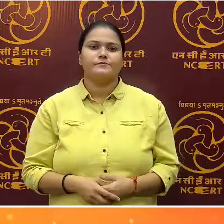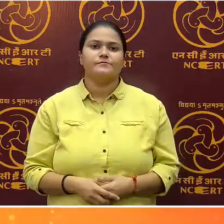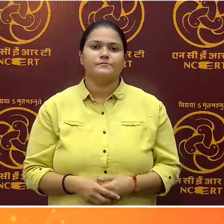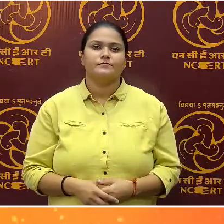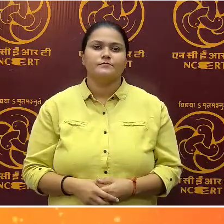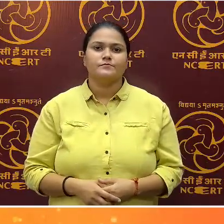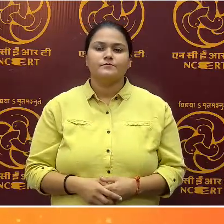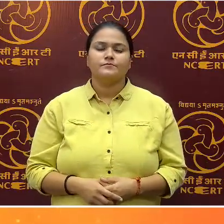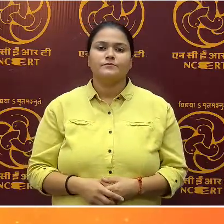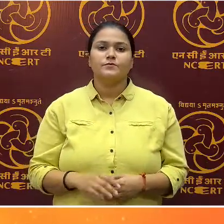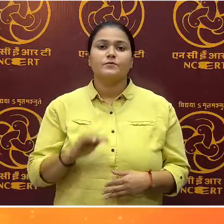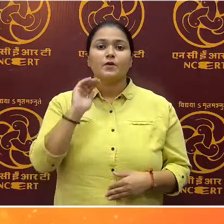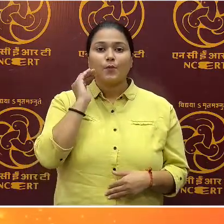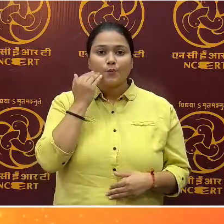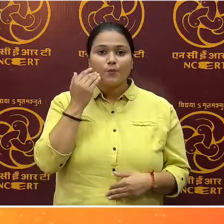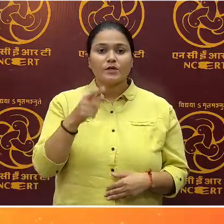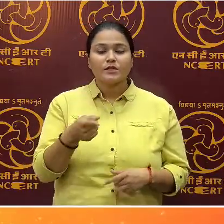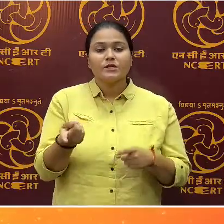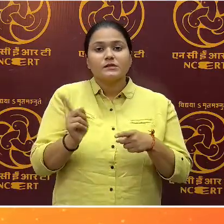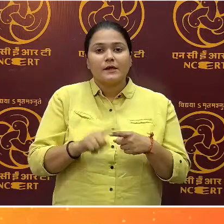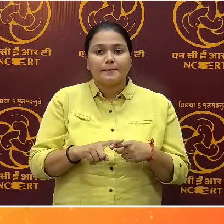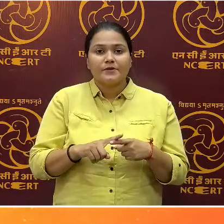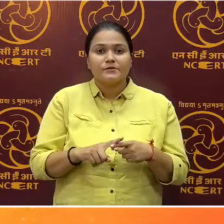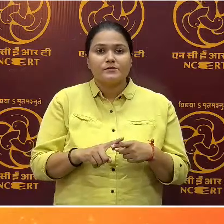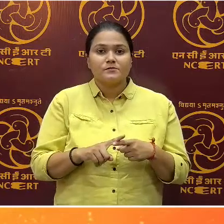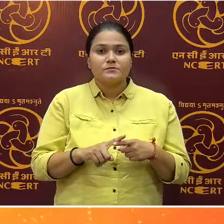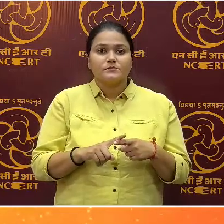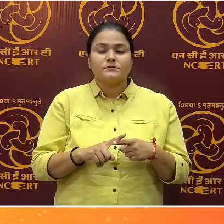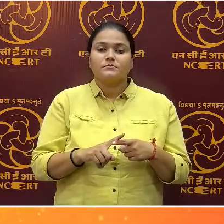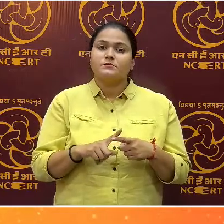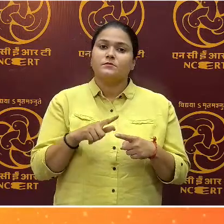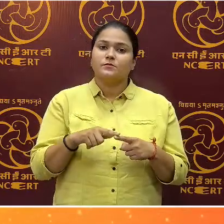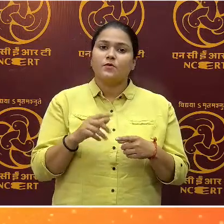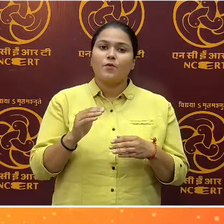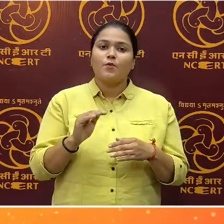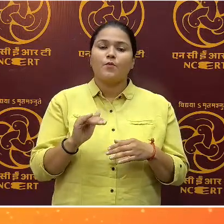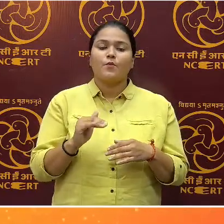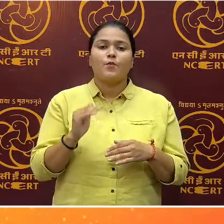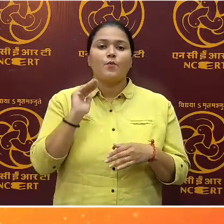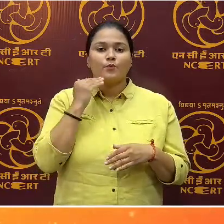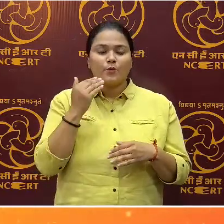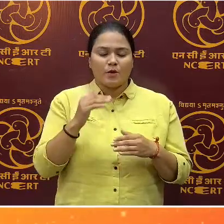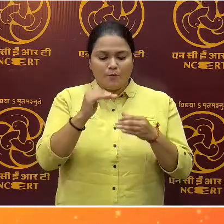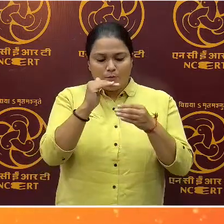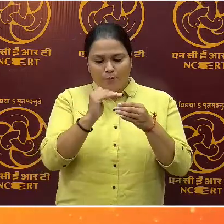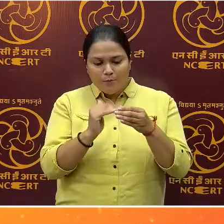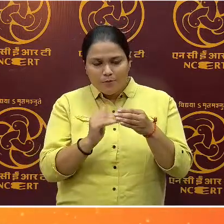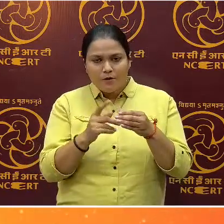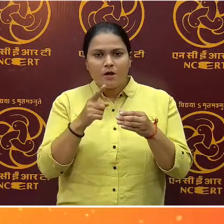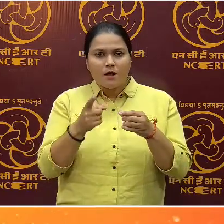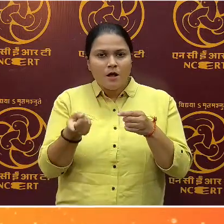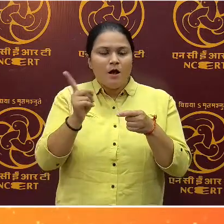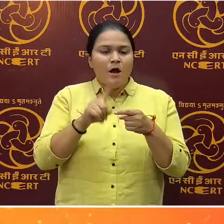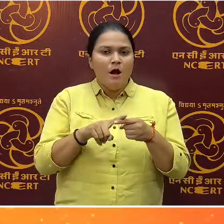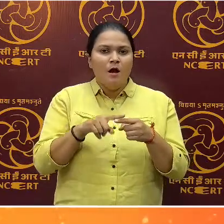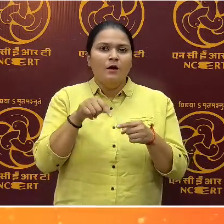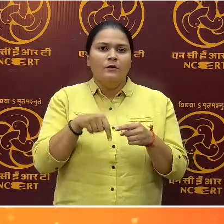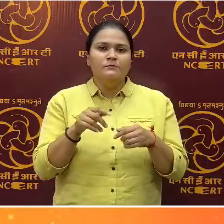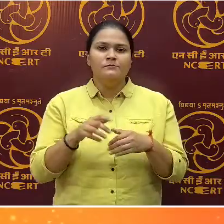So when this position is reached wherein the solute is settling down at the bottom, we call